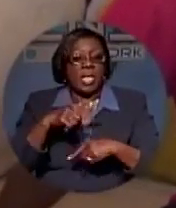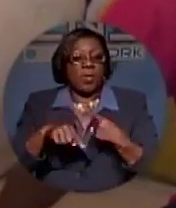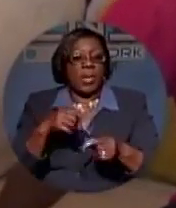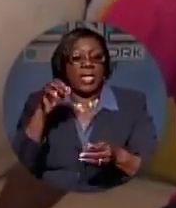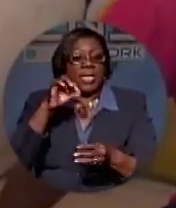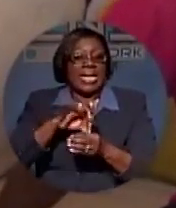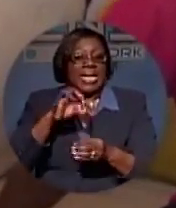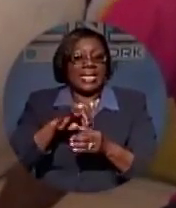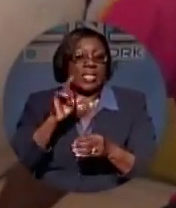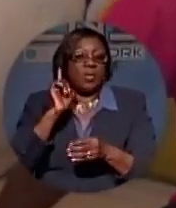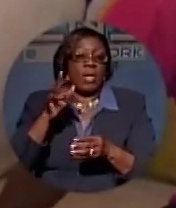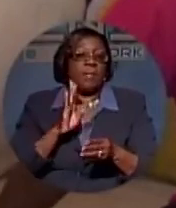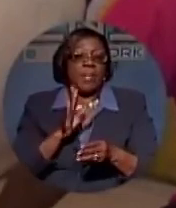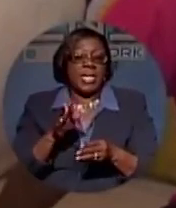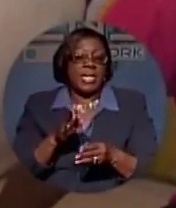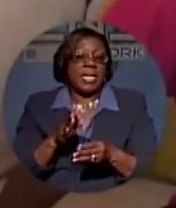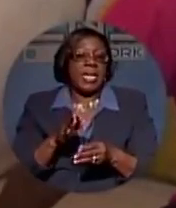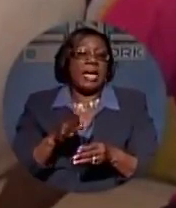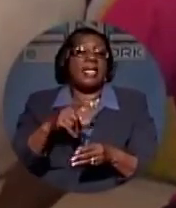tomorrow.